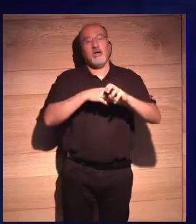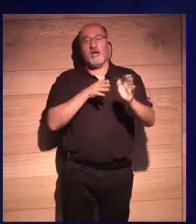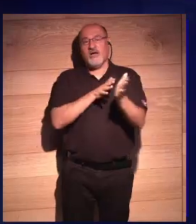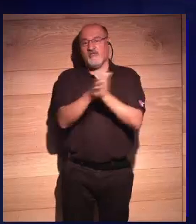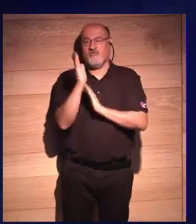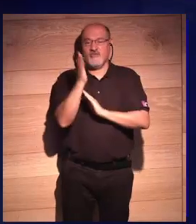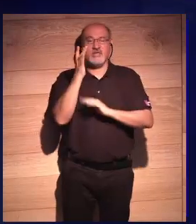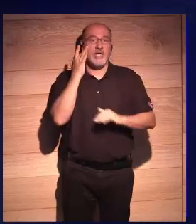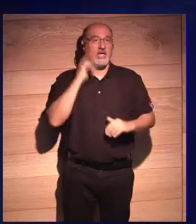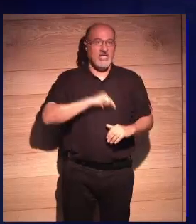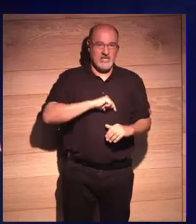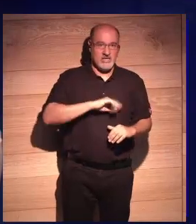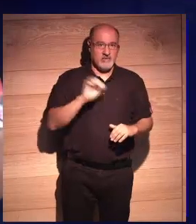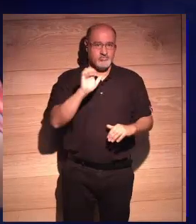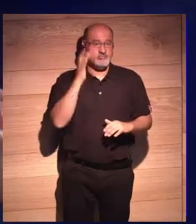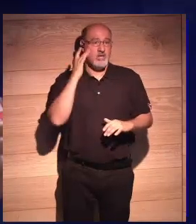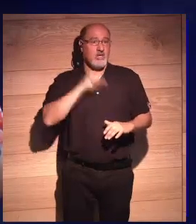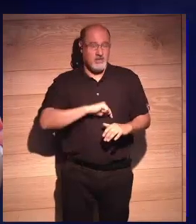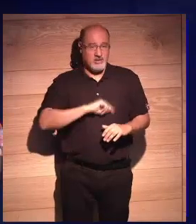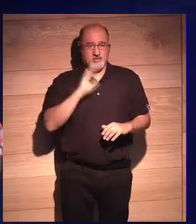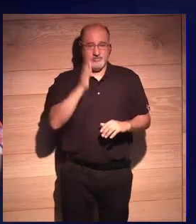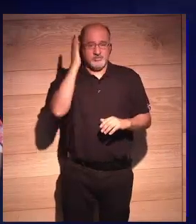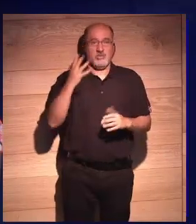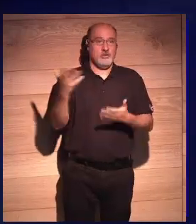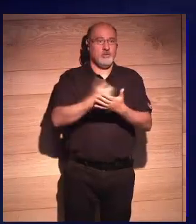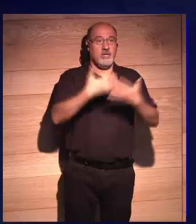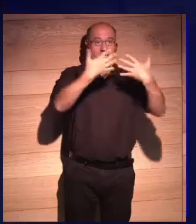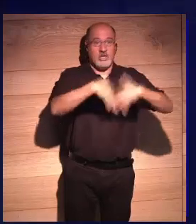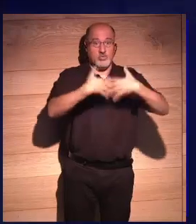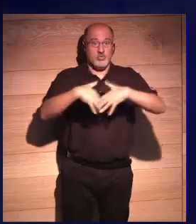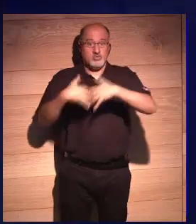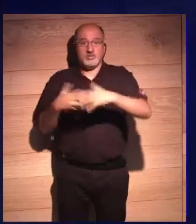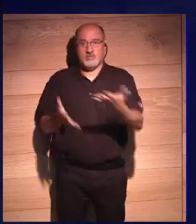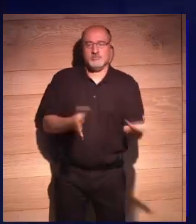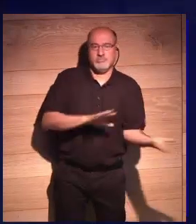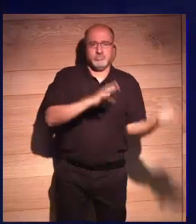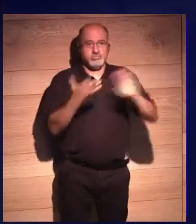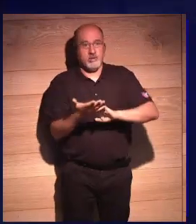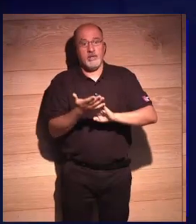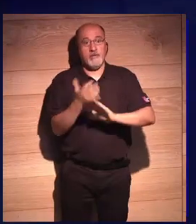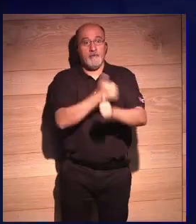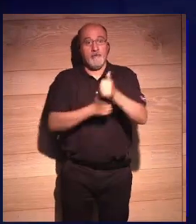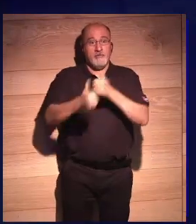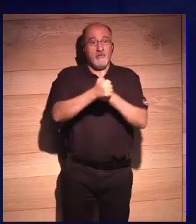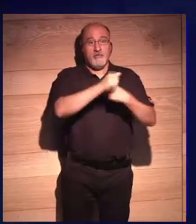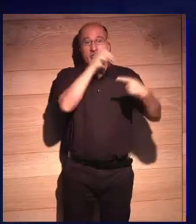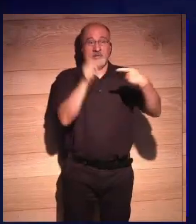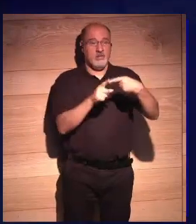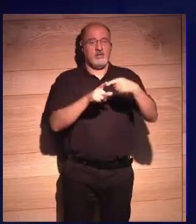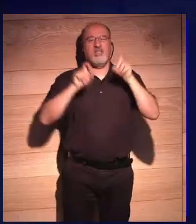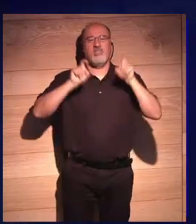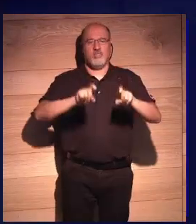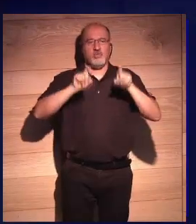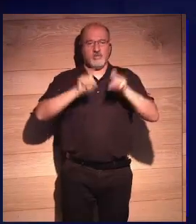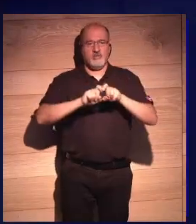many ethical changes that will redefine the paradigm of almost every industry, starting by education. That is one of